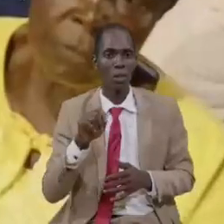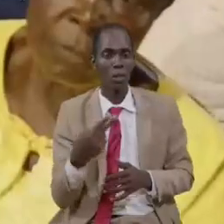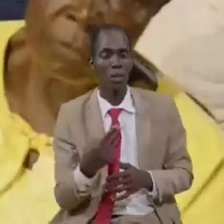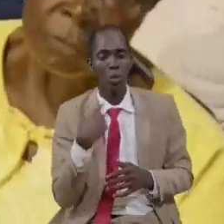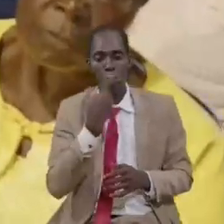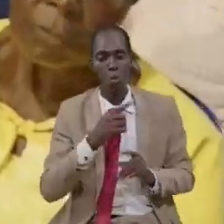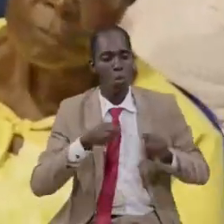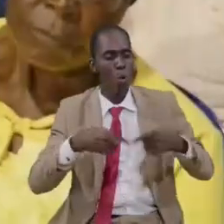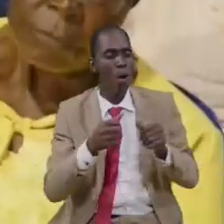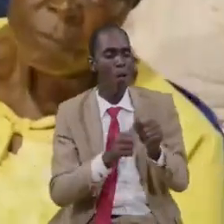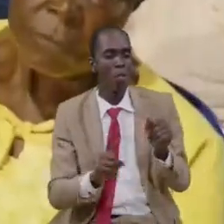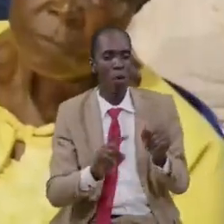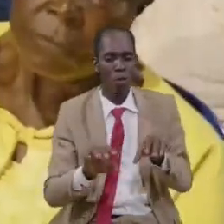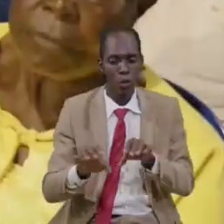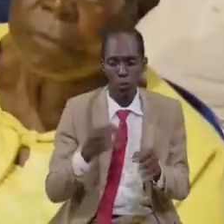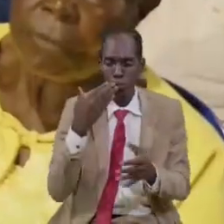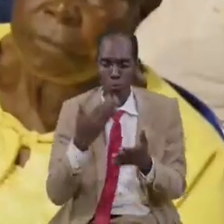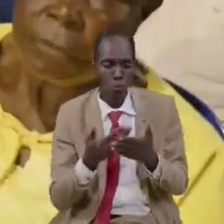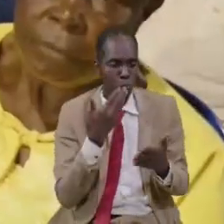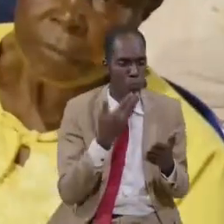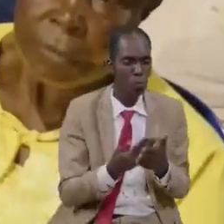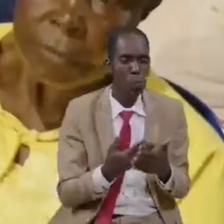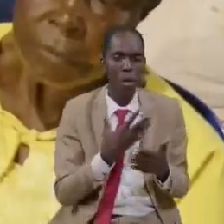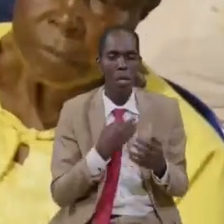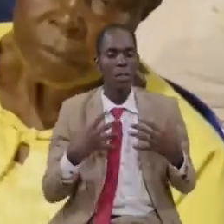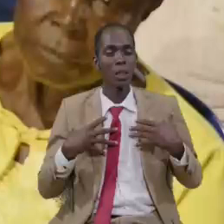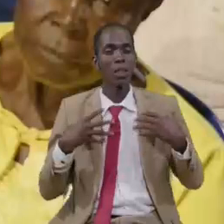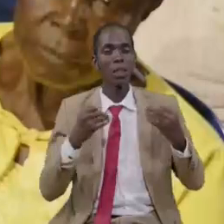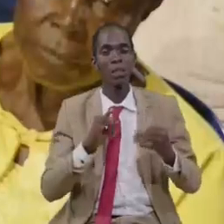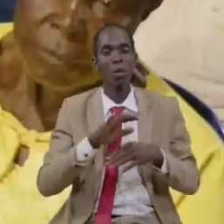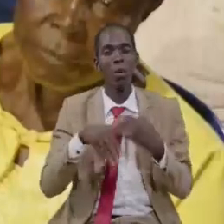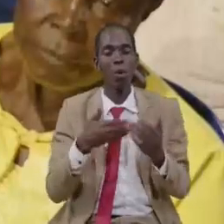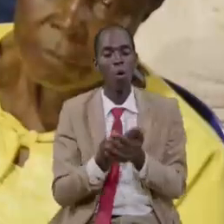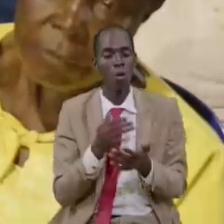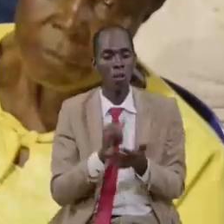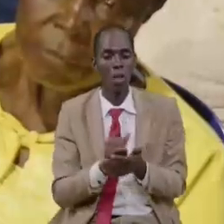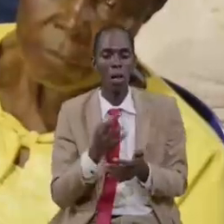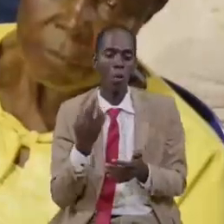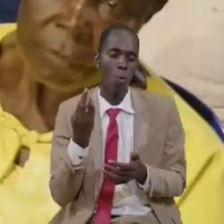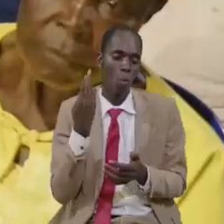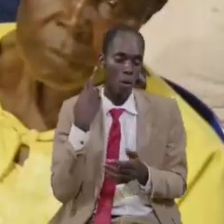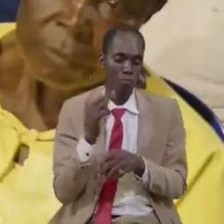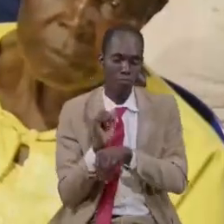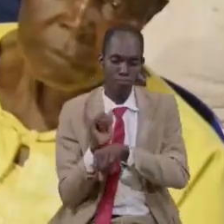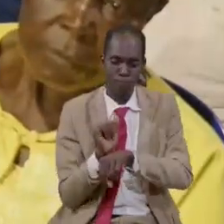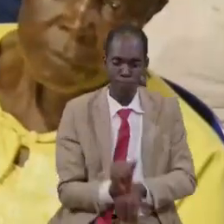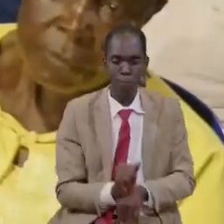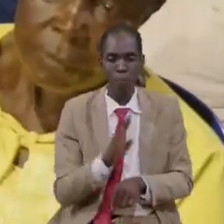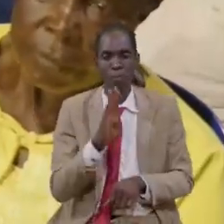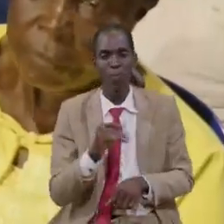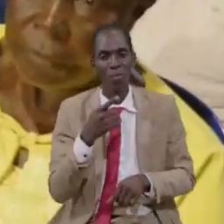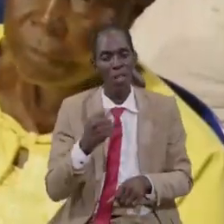all that were oppressed of the devil. Oppressed by the devil. Because